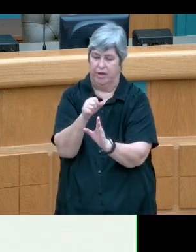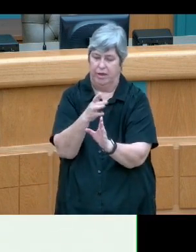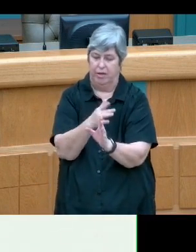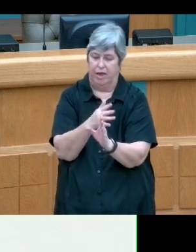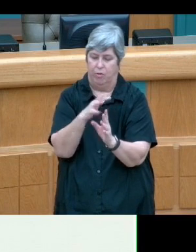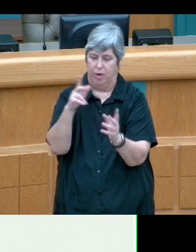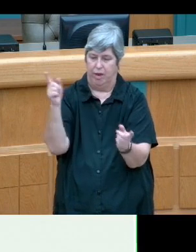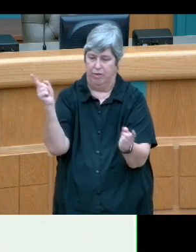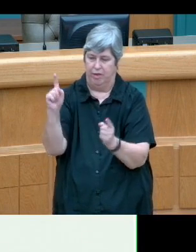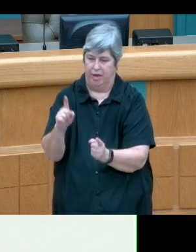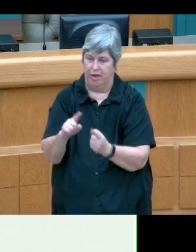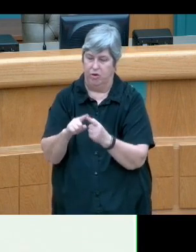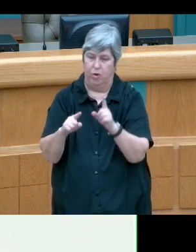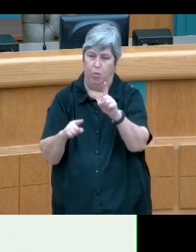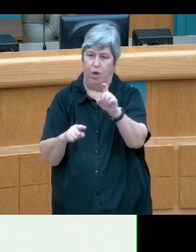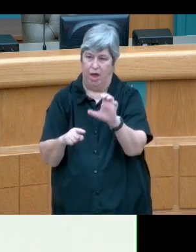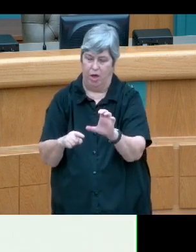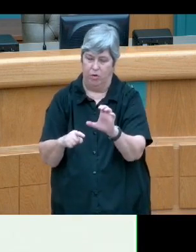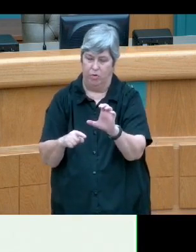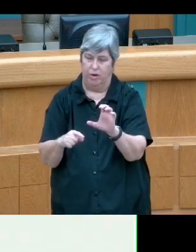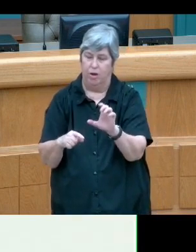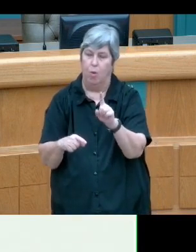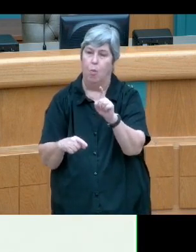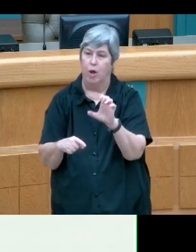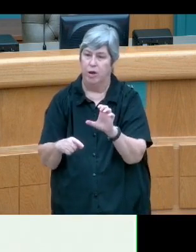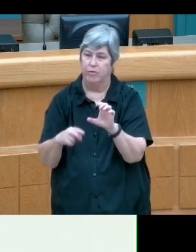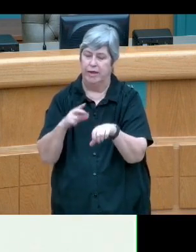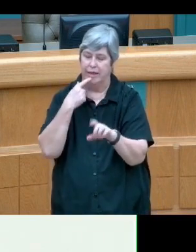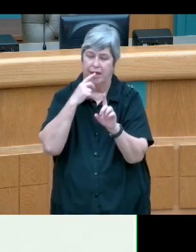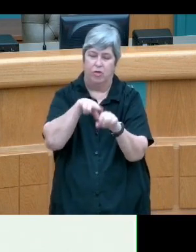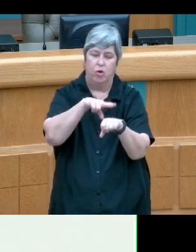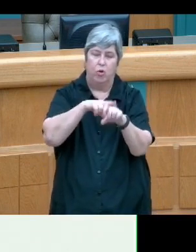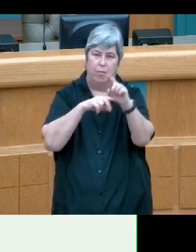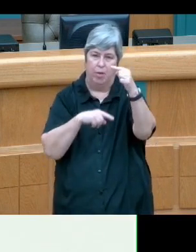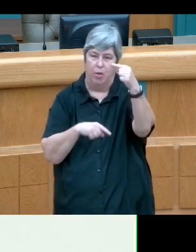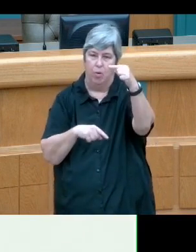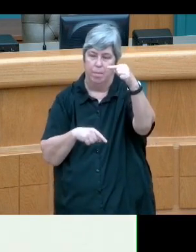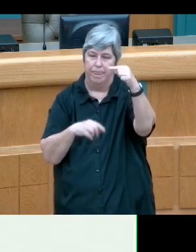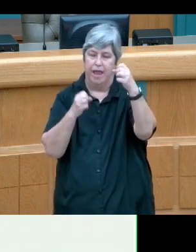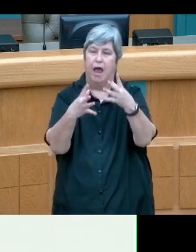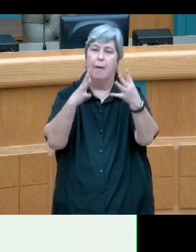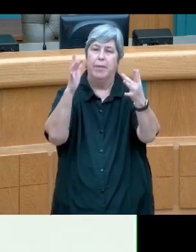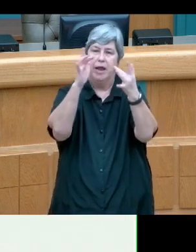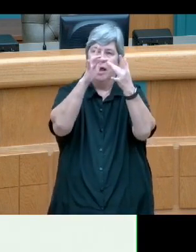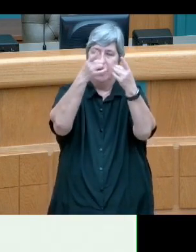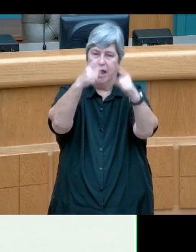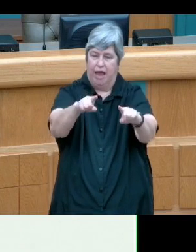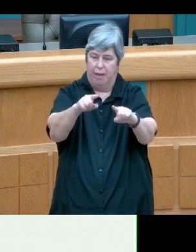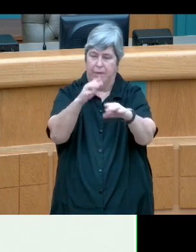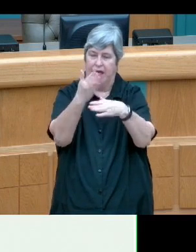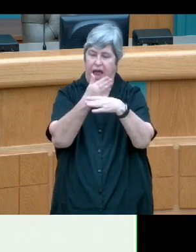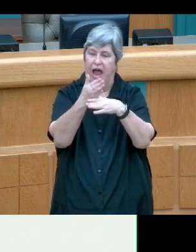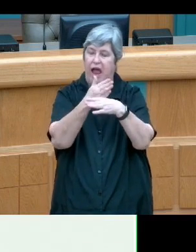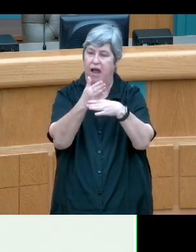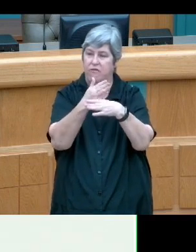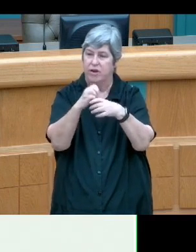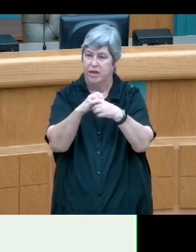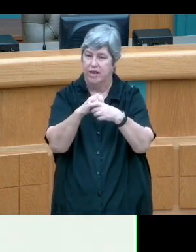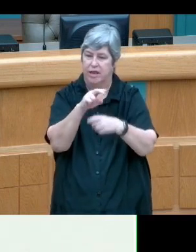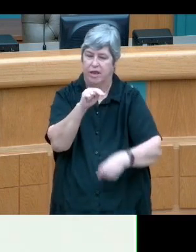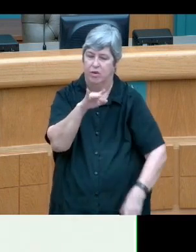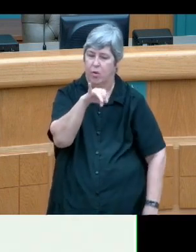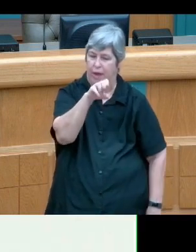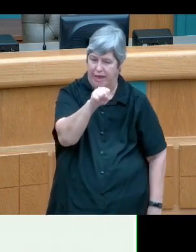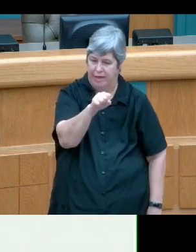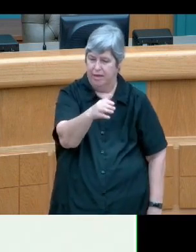we scaled that to be 100. And 100 represents here's normal. Here's how many contacts are occurring on average in